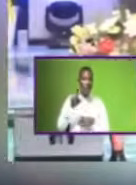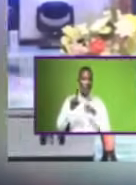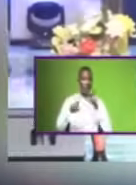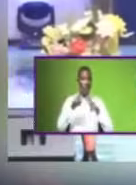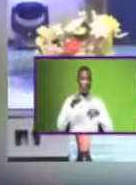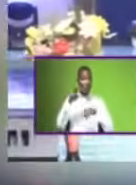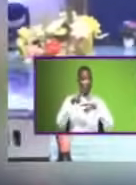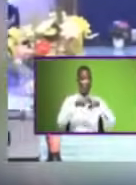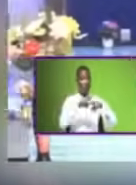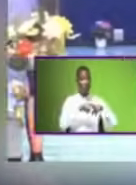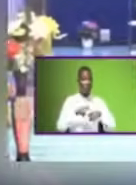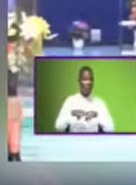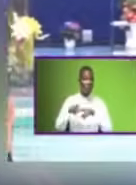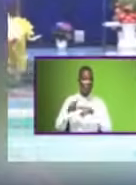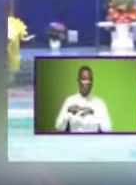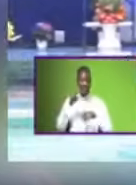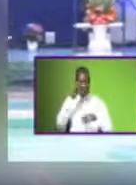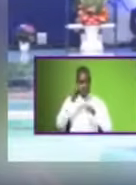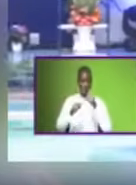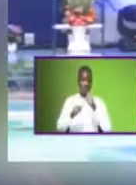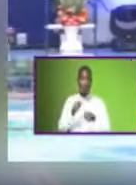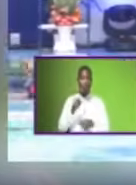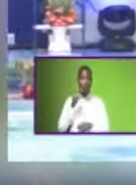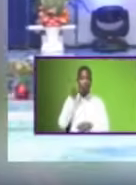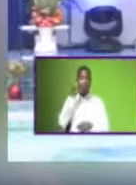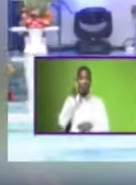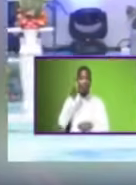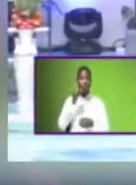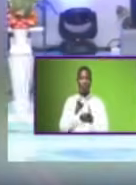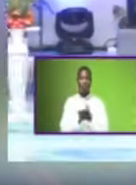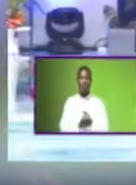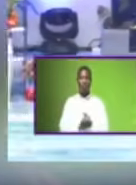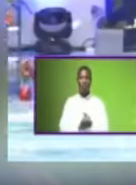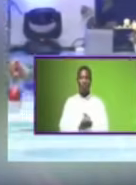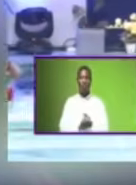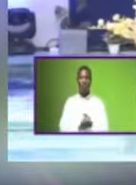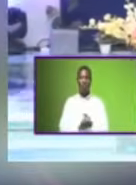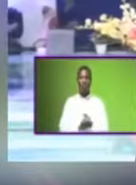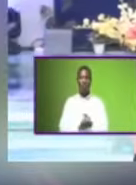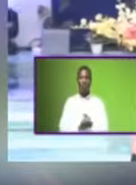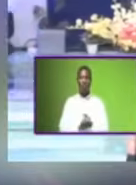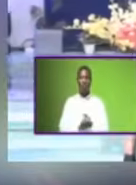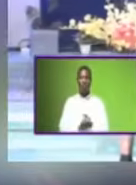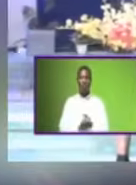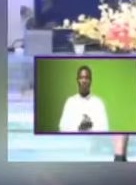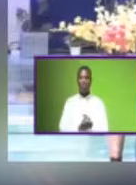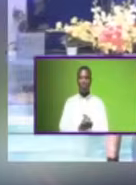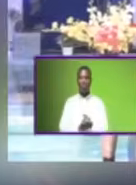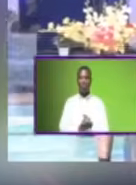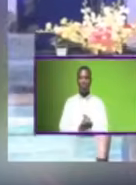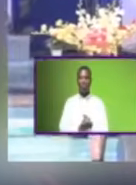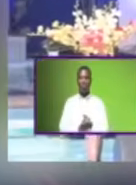not knowing that all of you present here is because of sobolo.